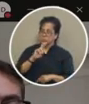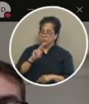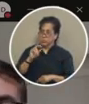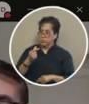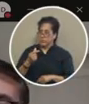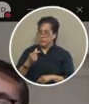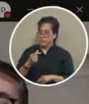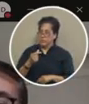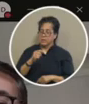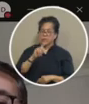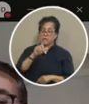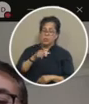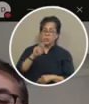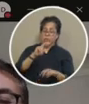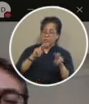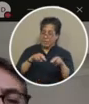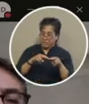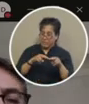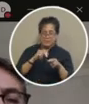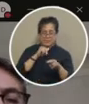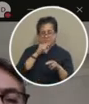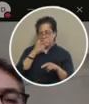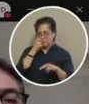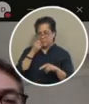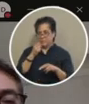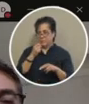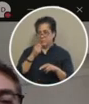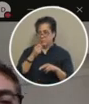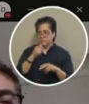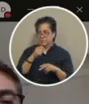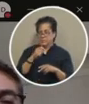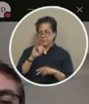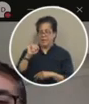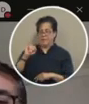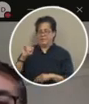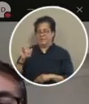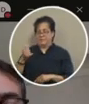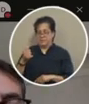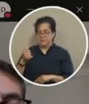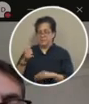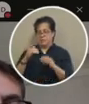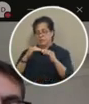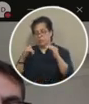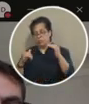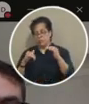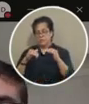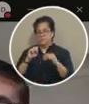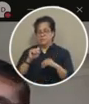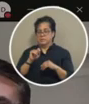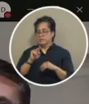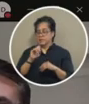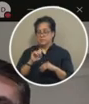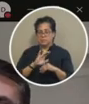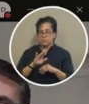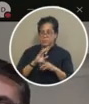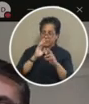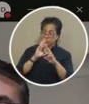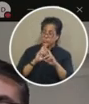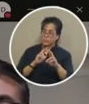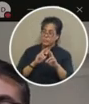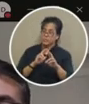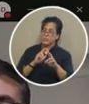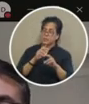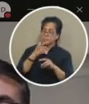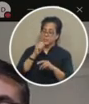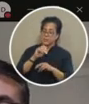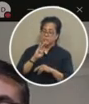Grande. The Lower Valley is not because it's south of I-10, it's not lower in status, it is because it is respective to